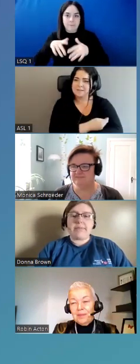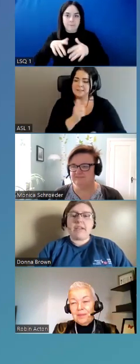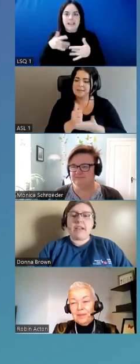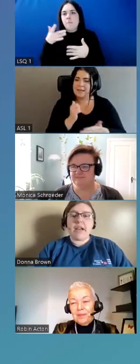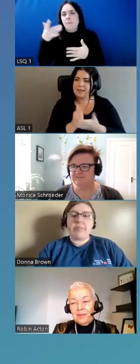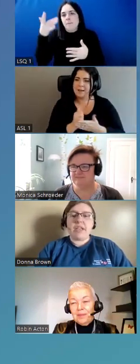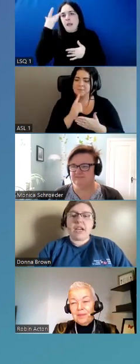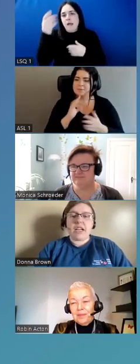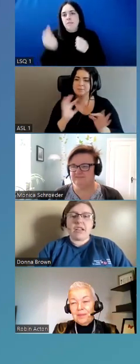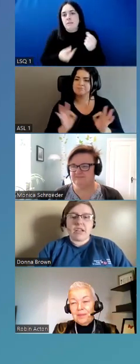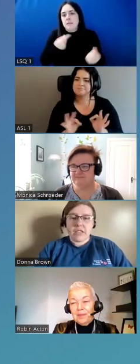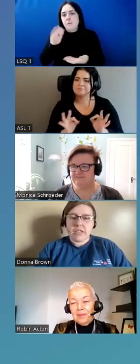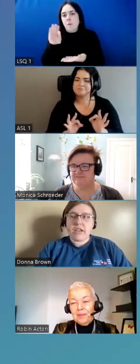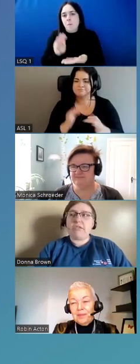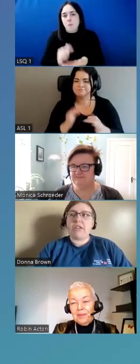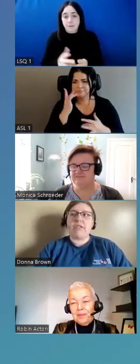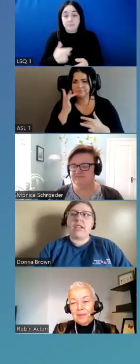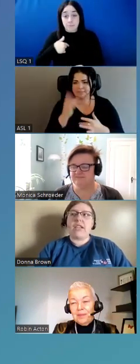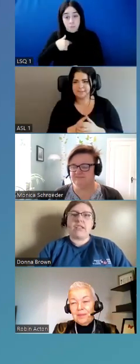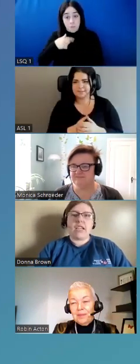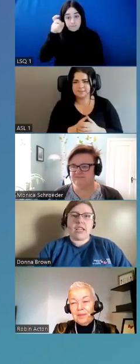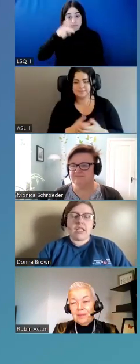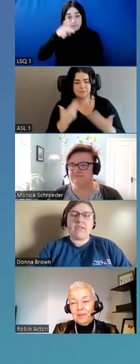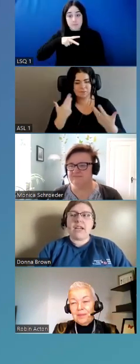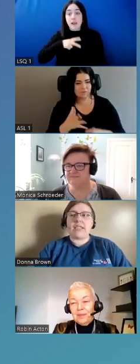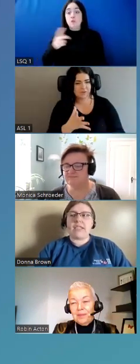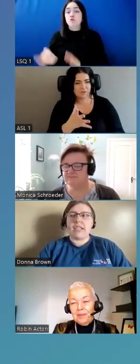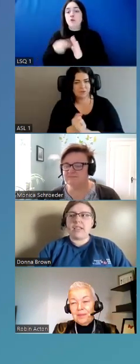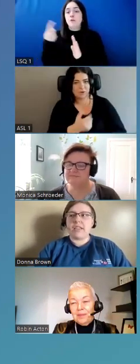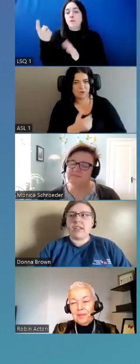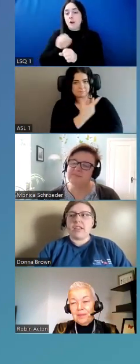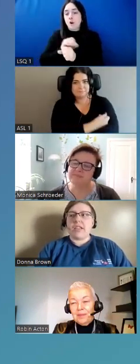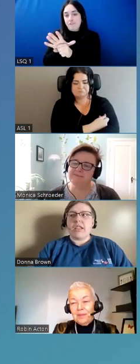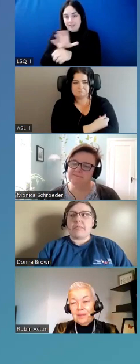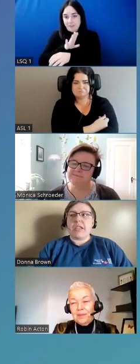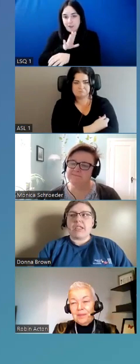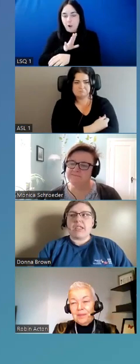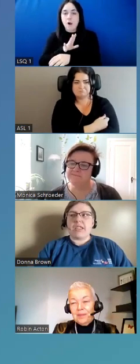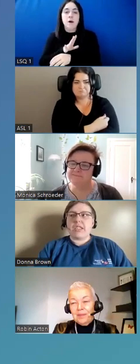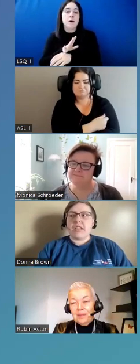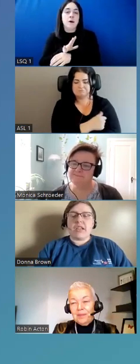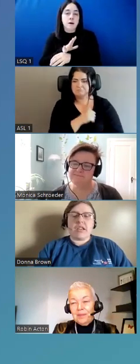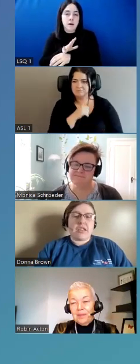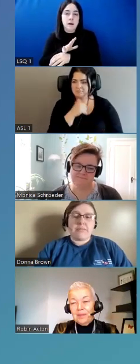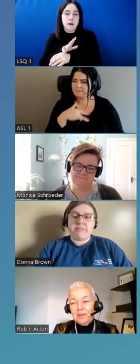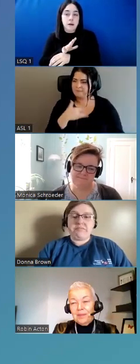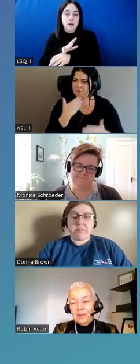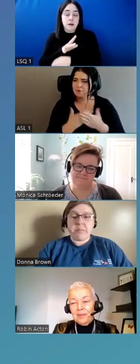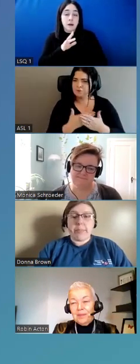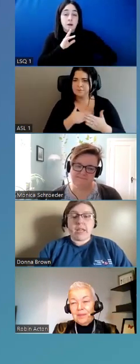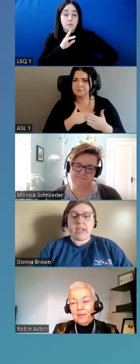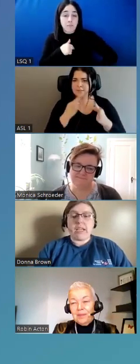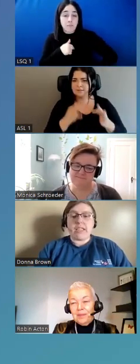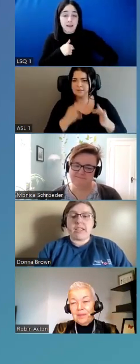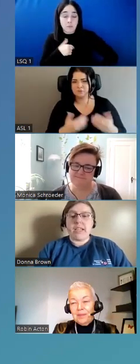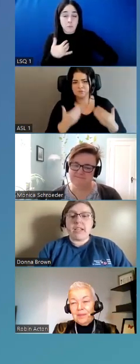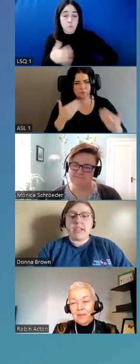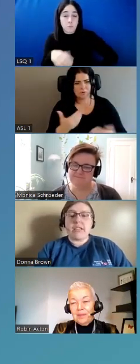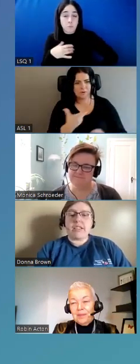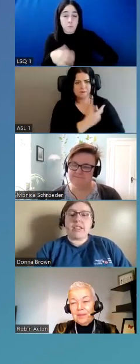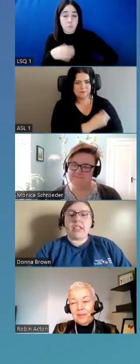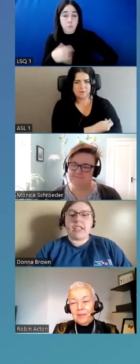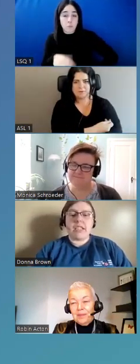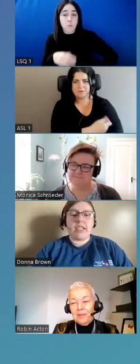I'm very happy and did not regret taking the vaccines because as I